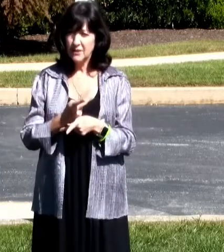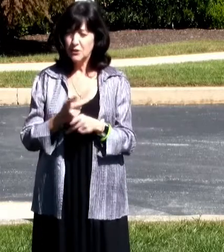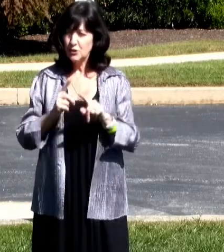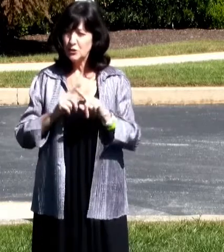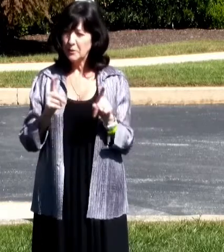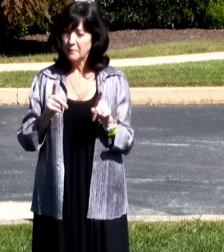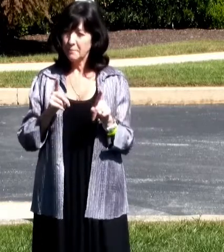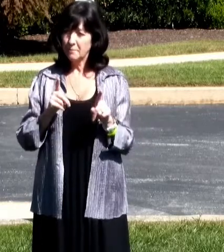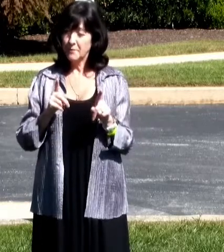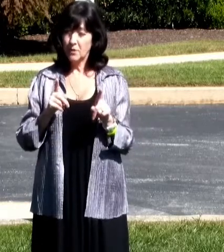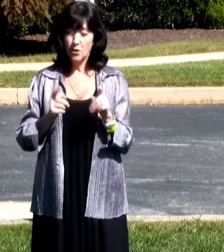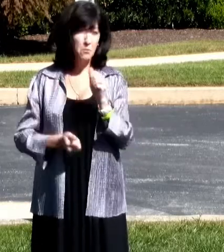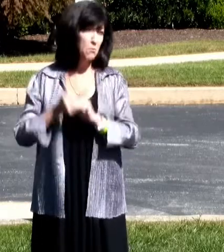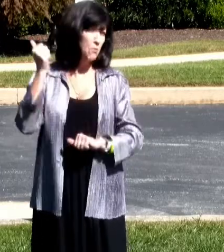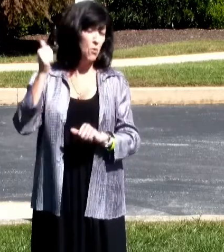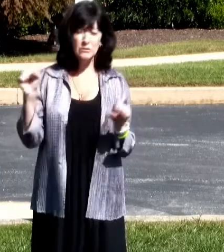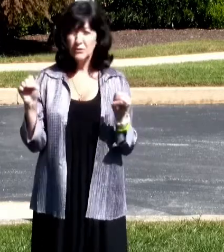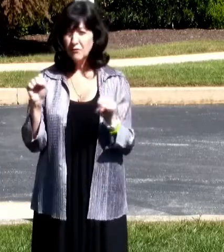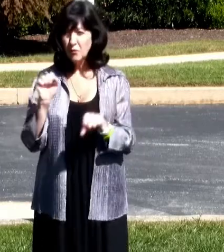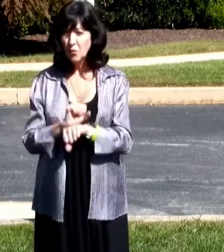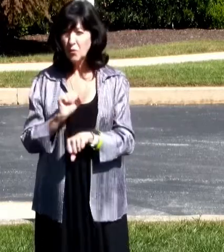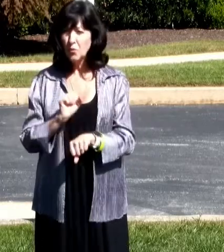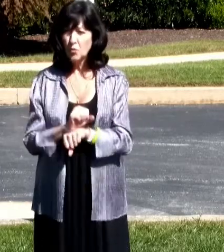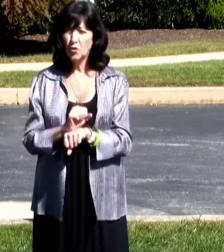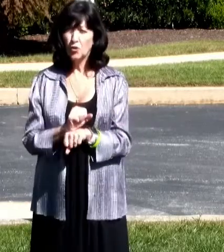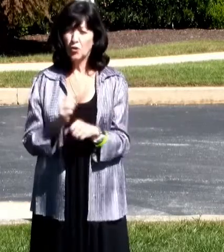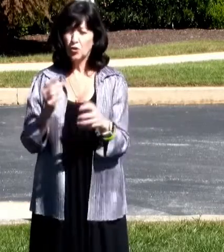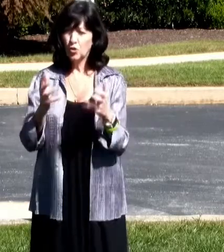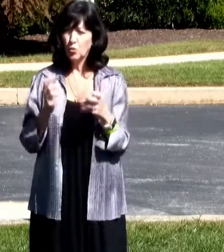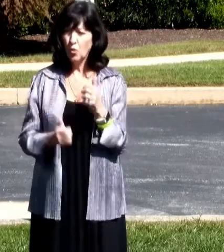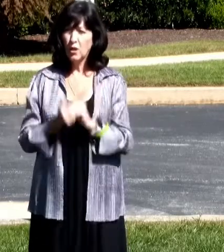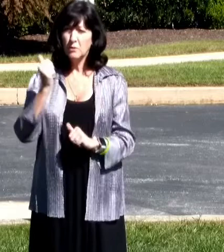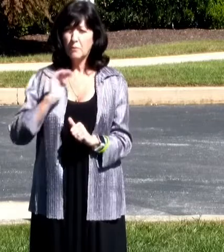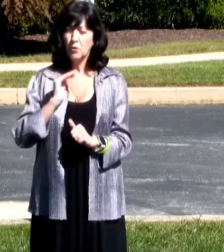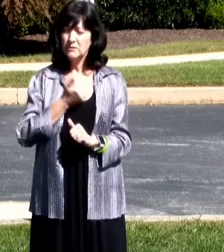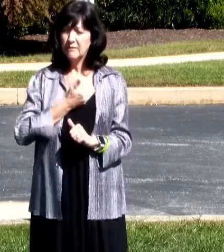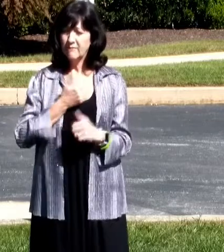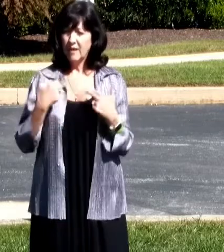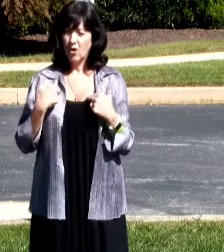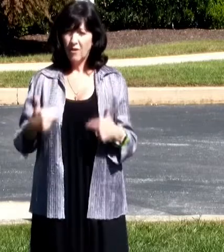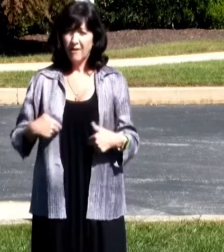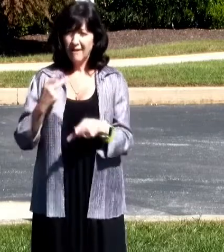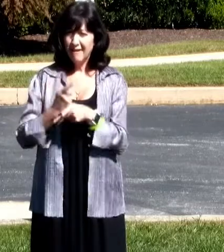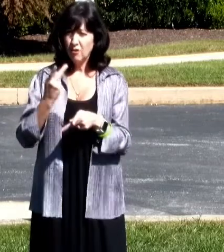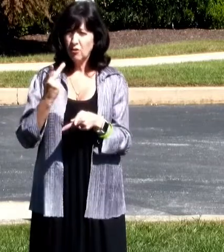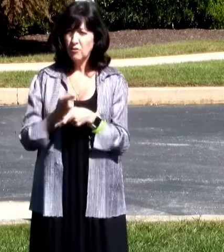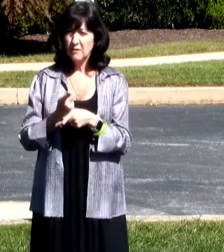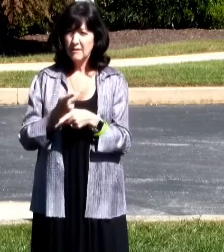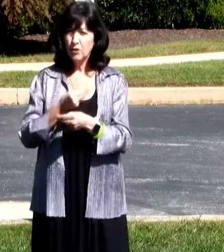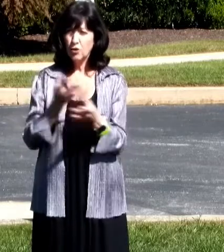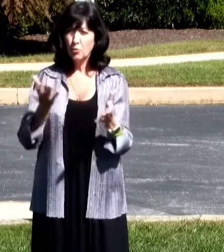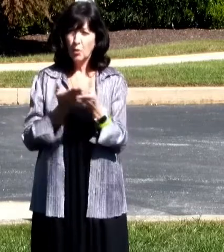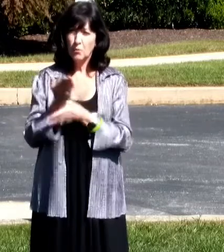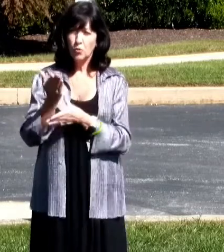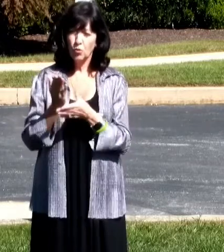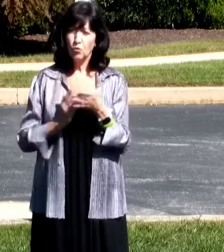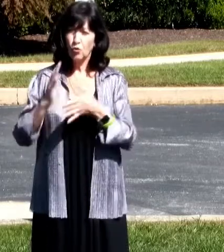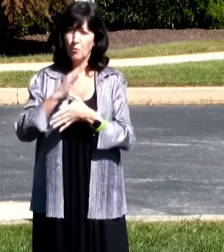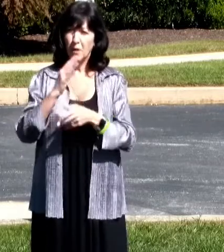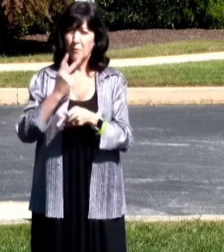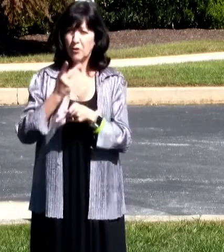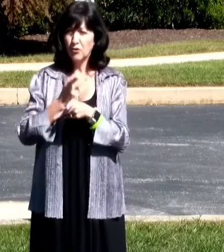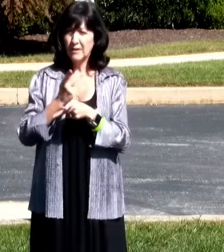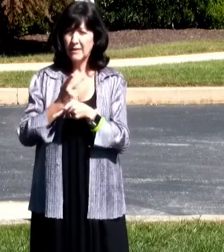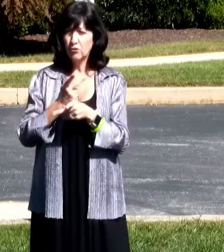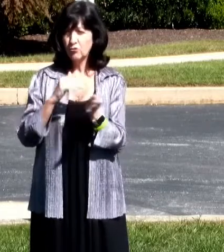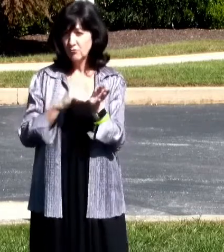get more of our healthcare service delivery, up front, primary care physicians, and that's what